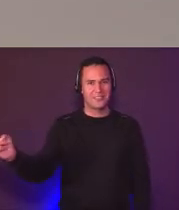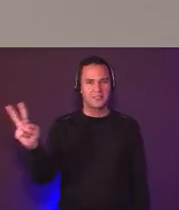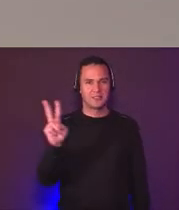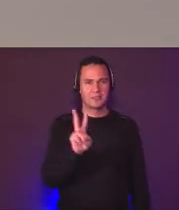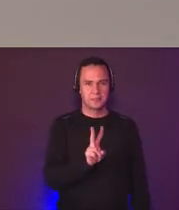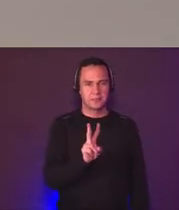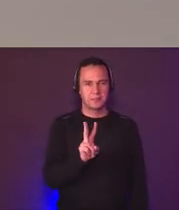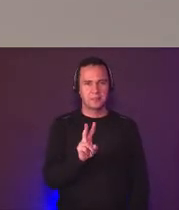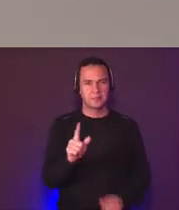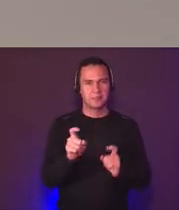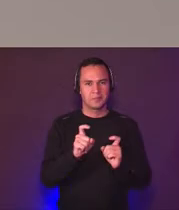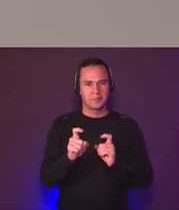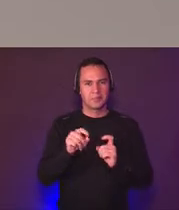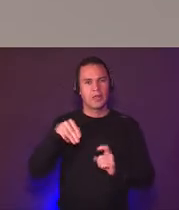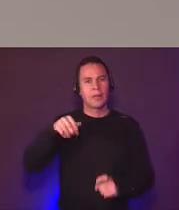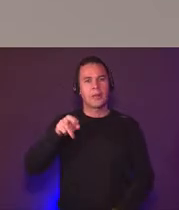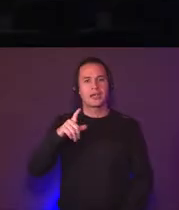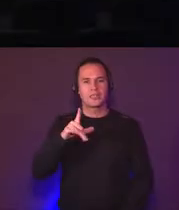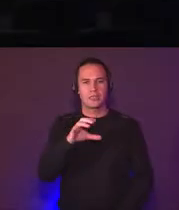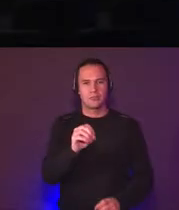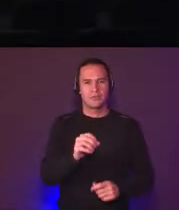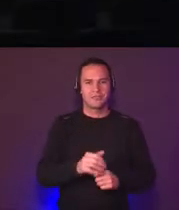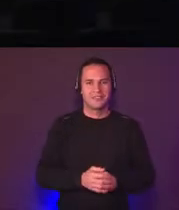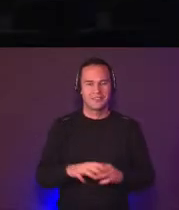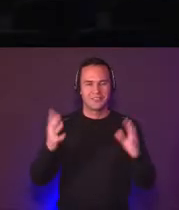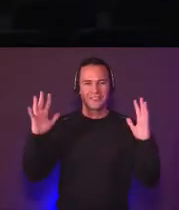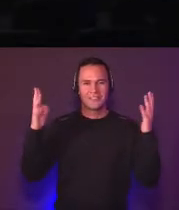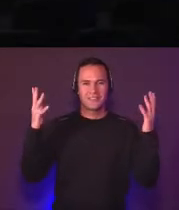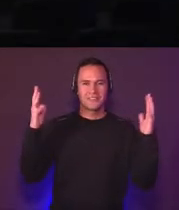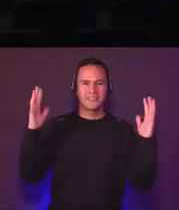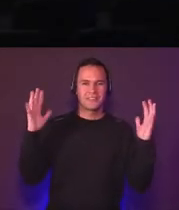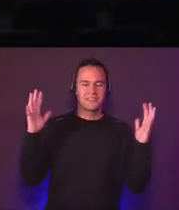iniciar essa sessão, o Marcelo Soares.